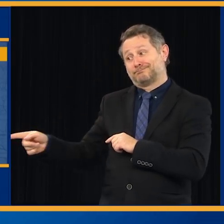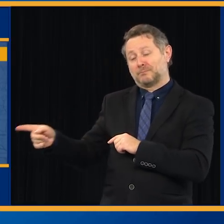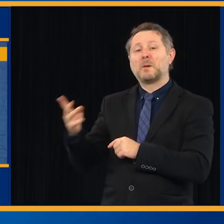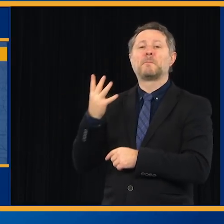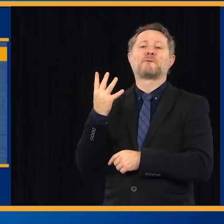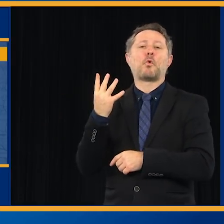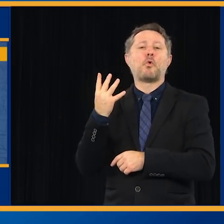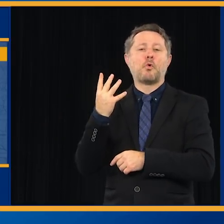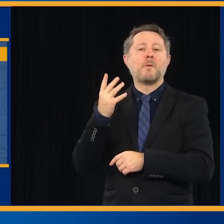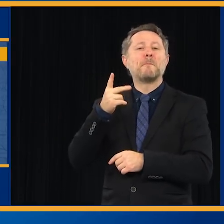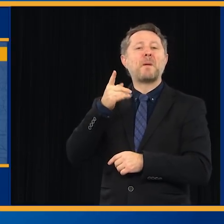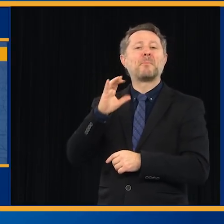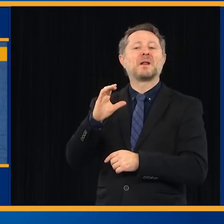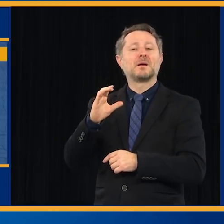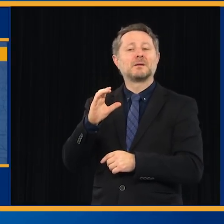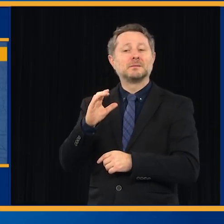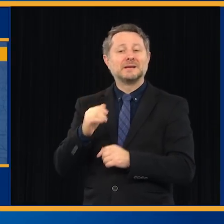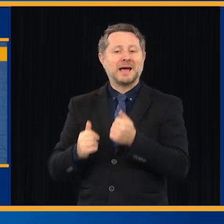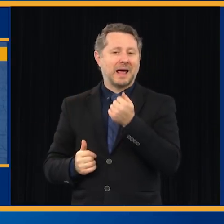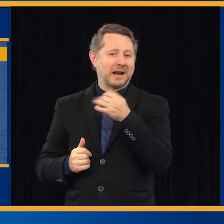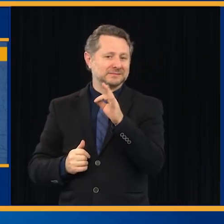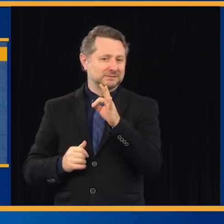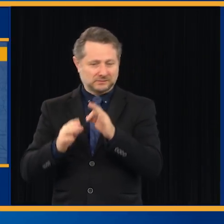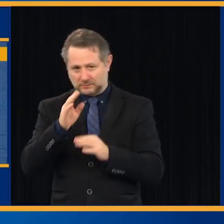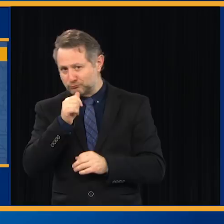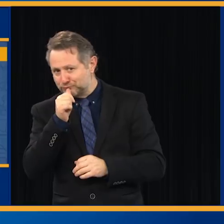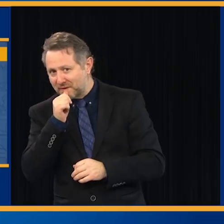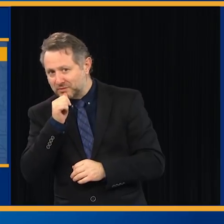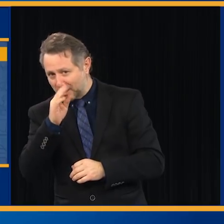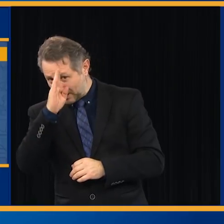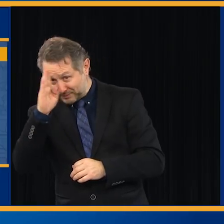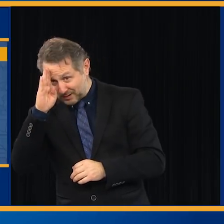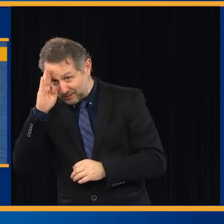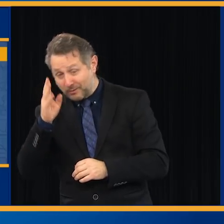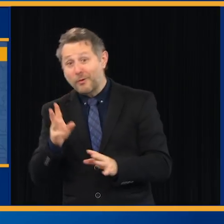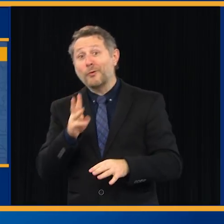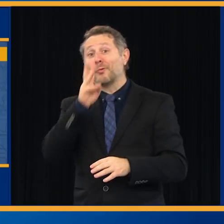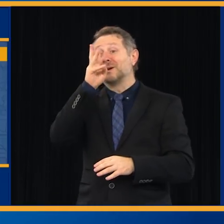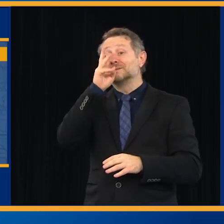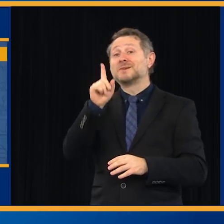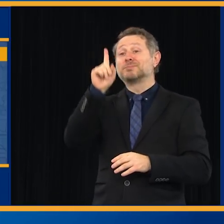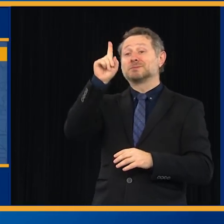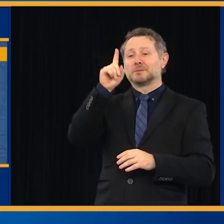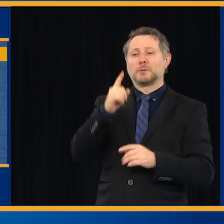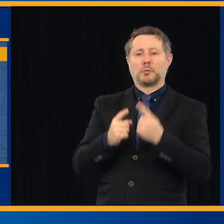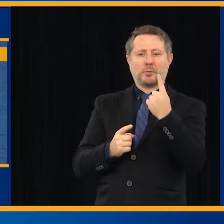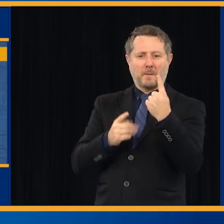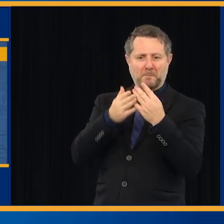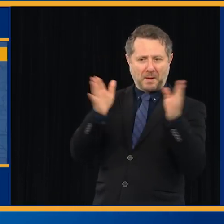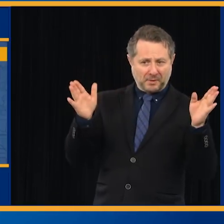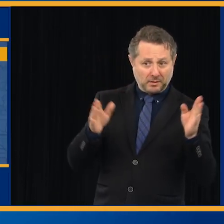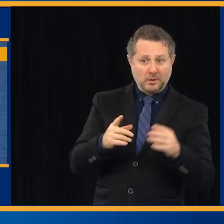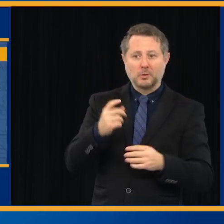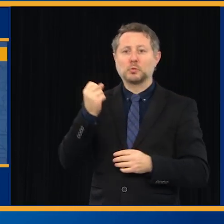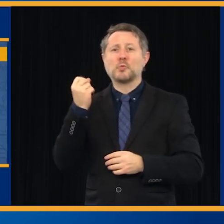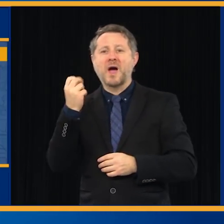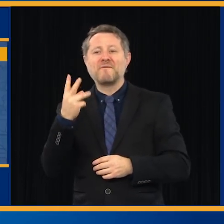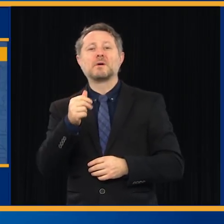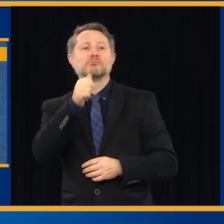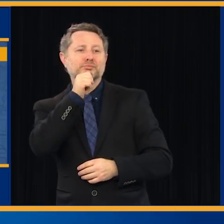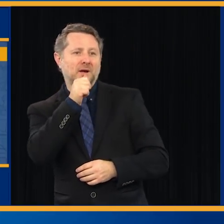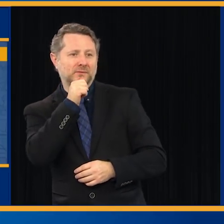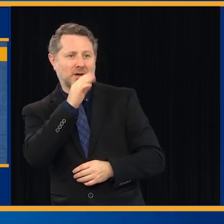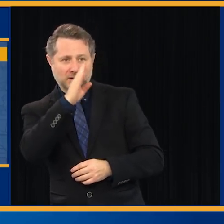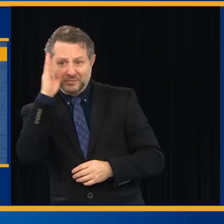hospitals. Westchester, 1 public hospital, 12 private. Rockland, 1 public, 2